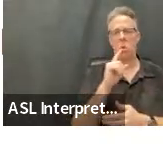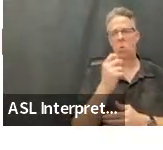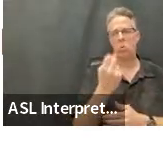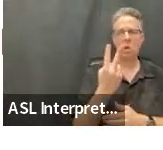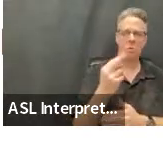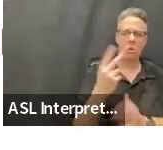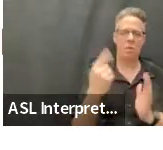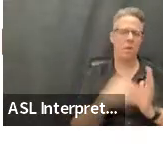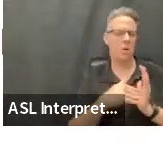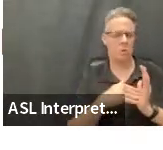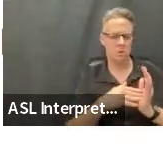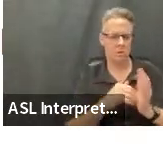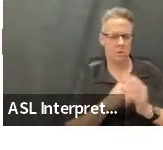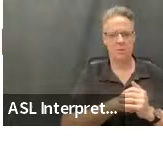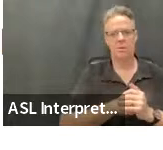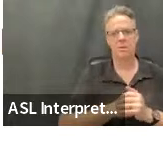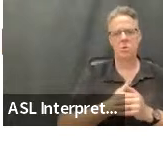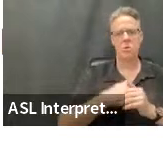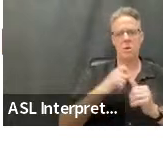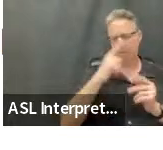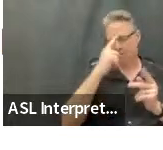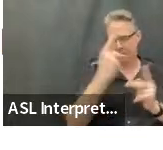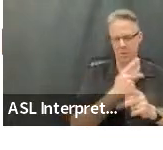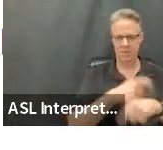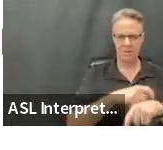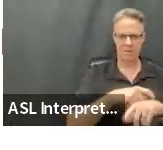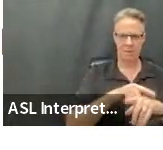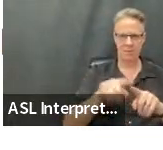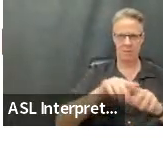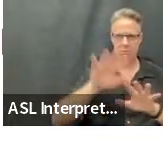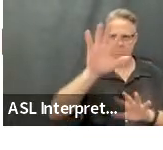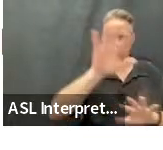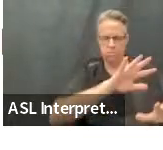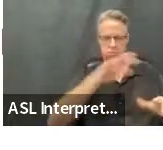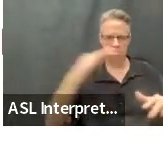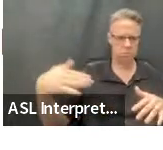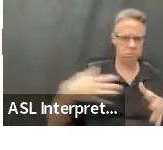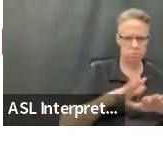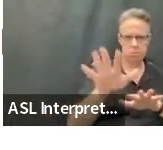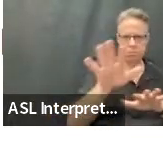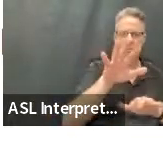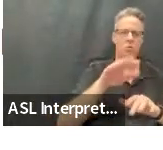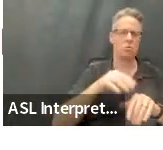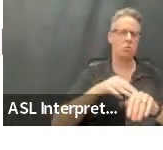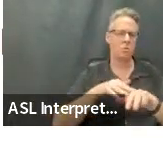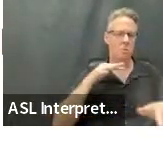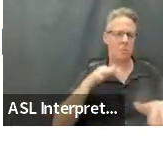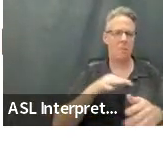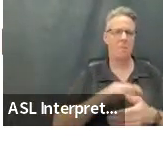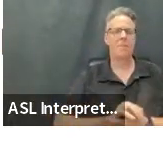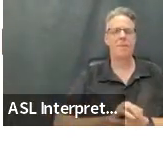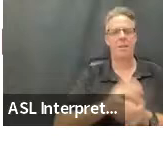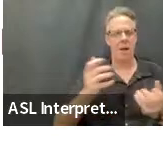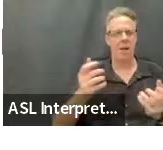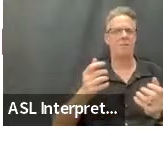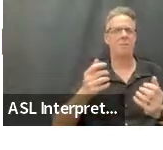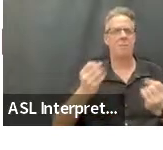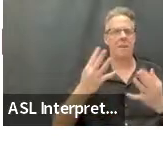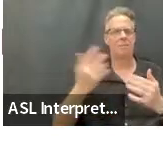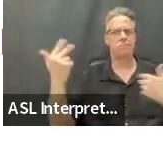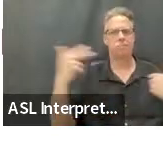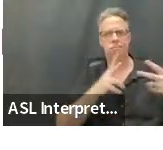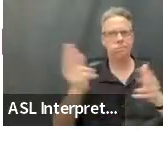So we got a design for different flows, different origin and destination patterns. So a lot of ramps accessing in